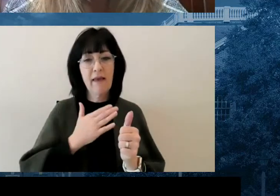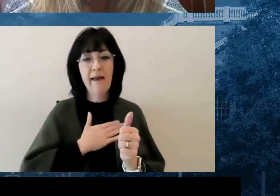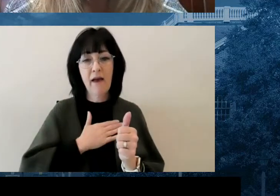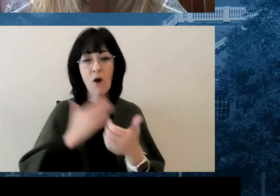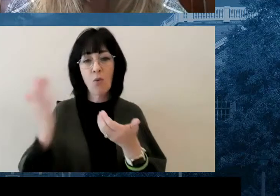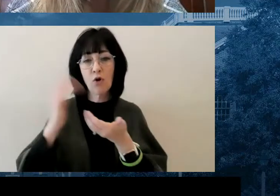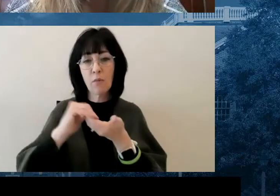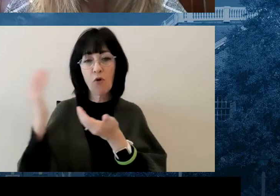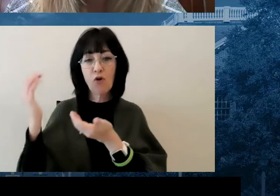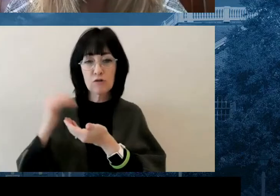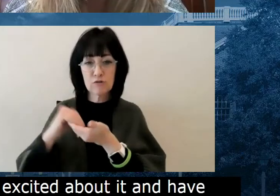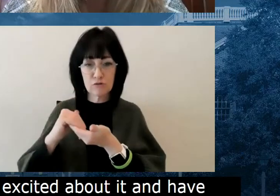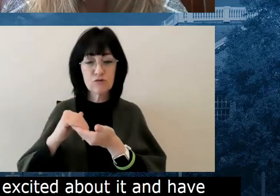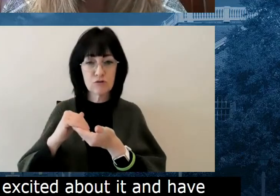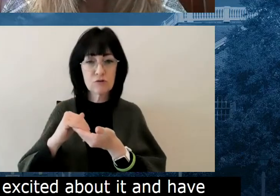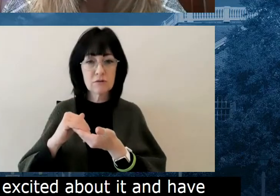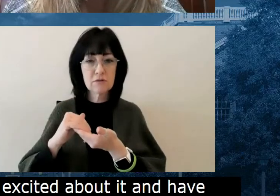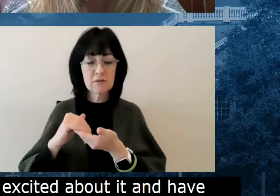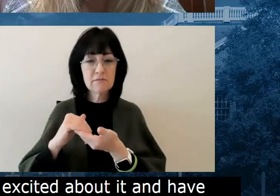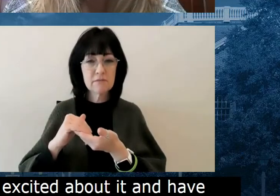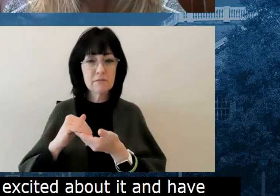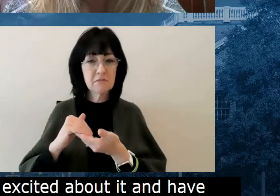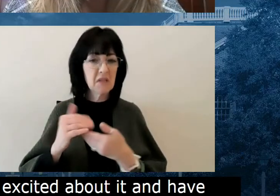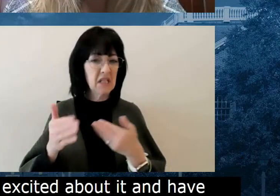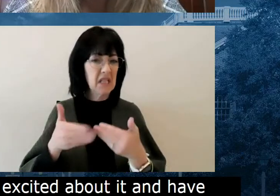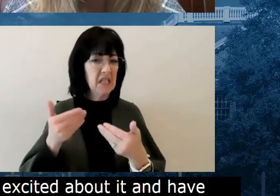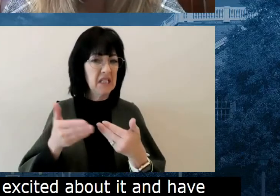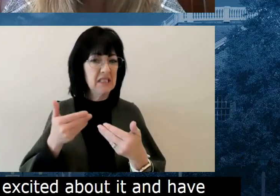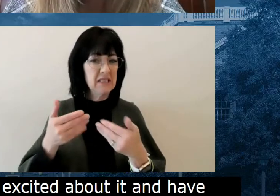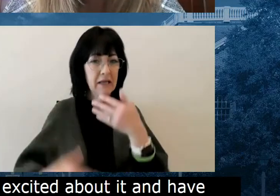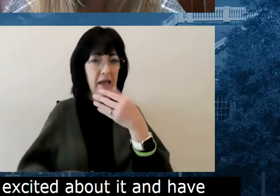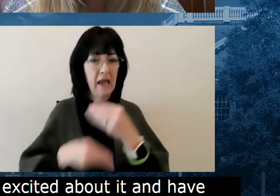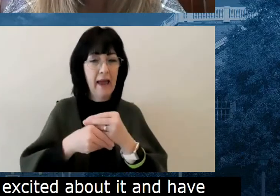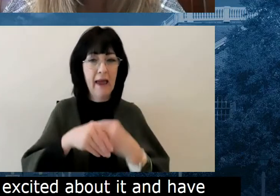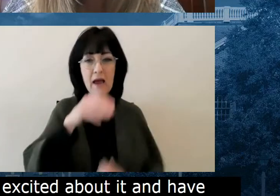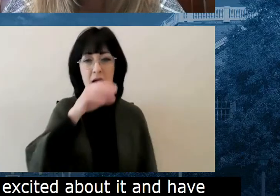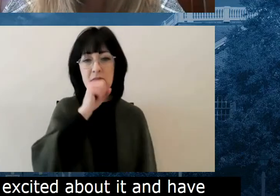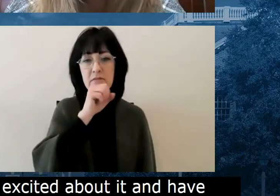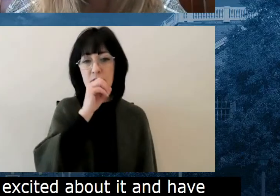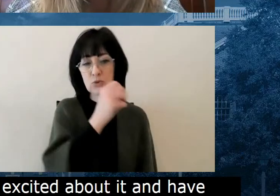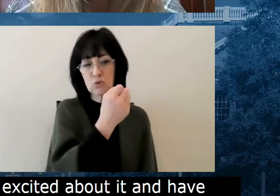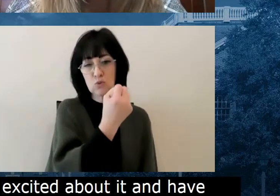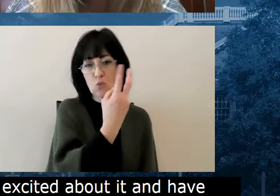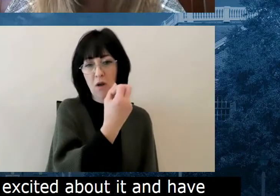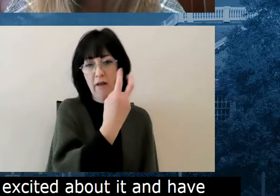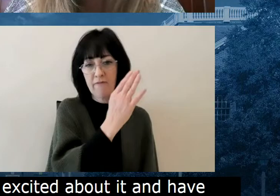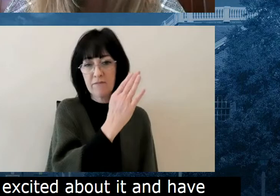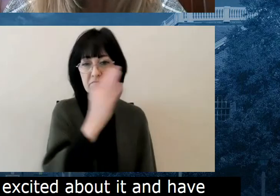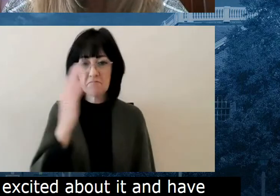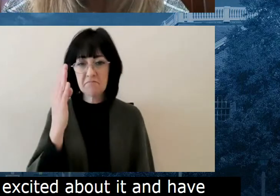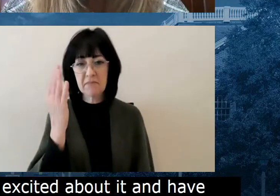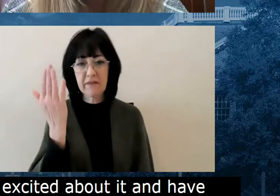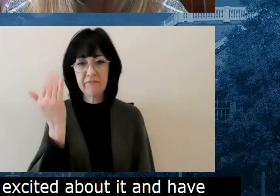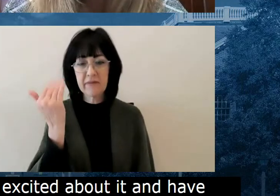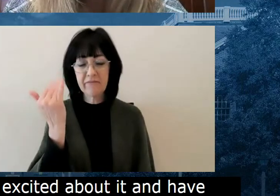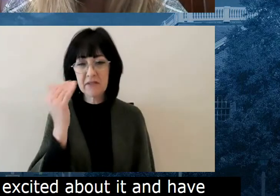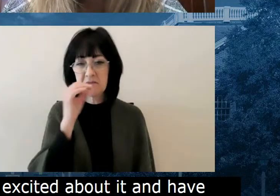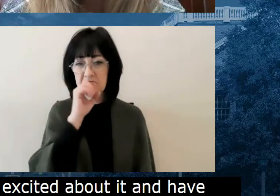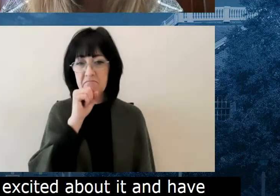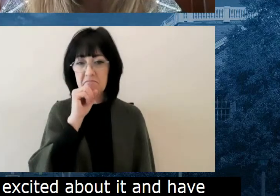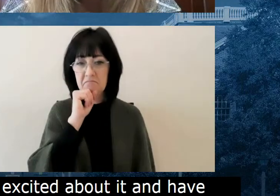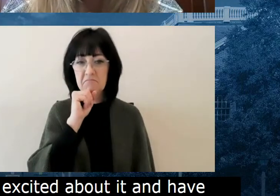easy to add this 12 to 15-year-old population into the existing system.